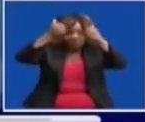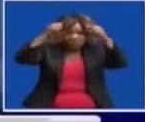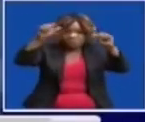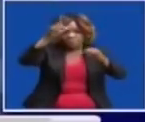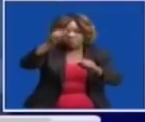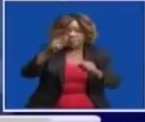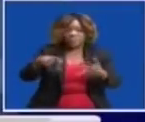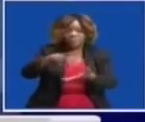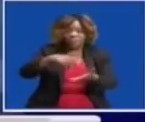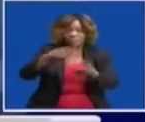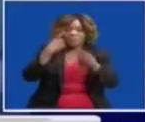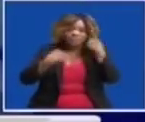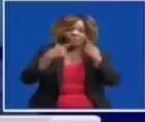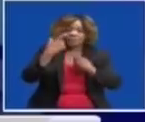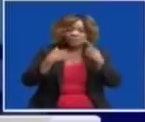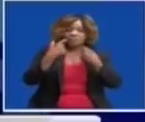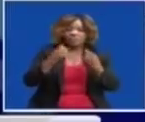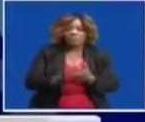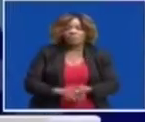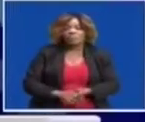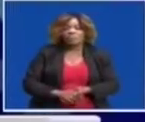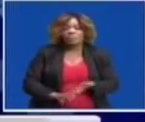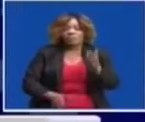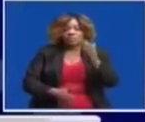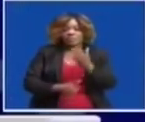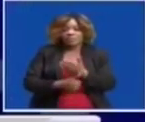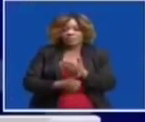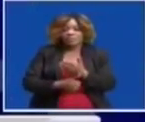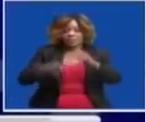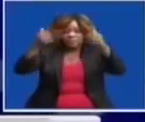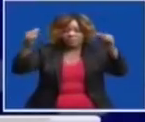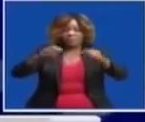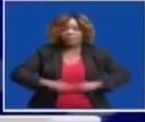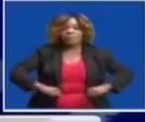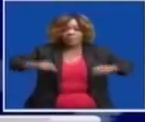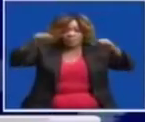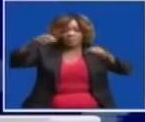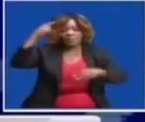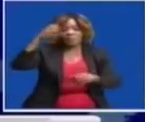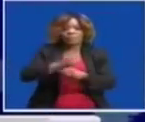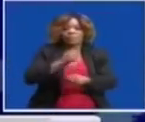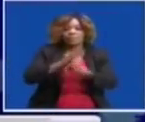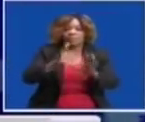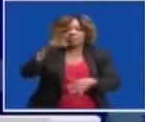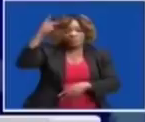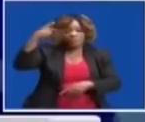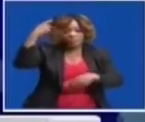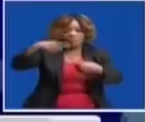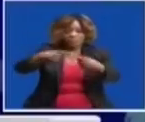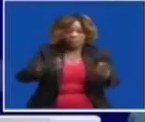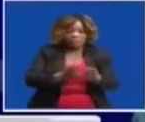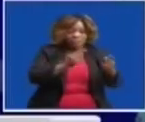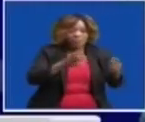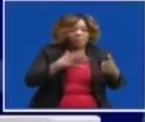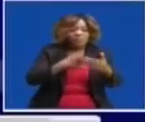is expected to be among mourners who will include former vice presidents, senior government officials, and political party